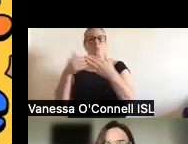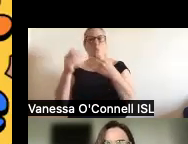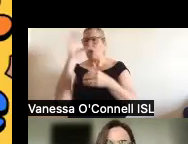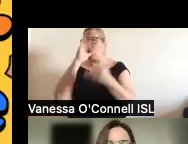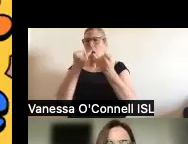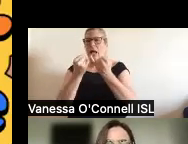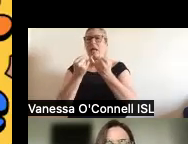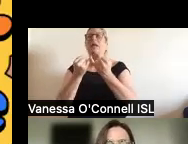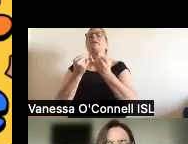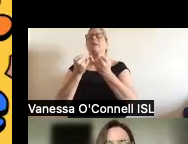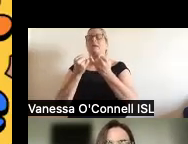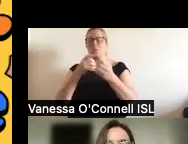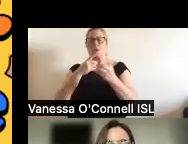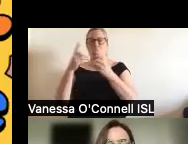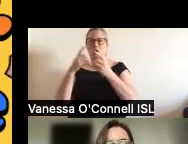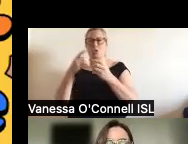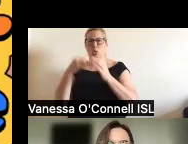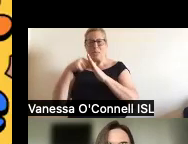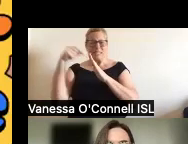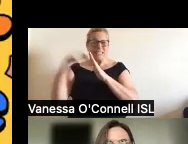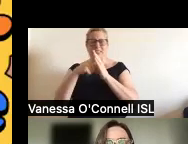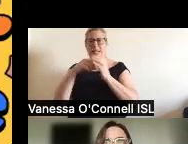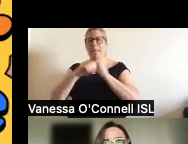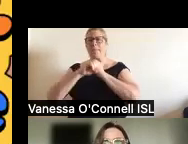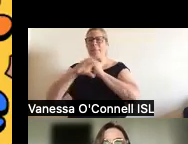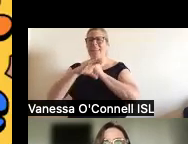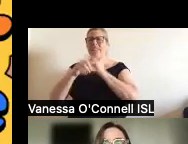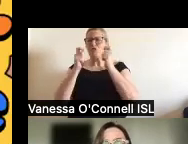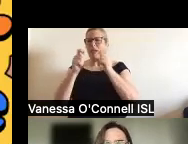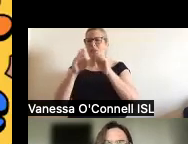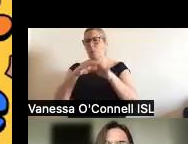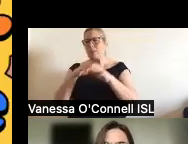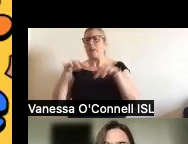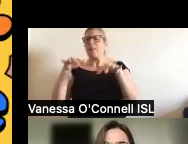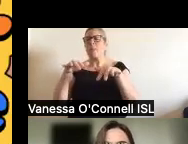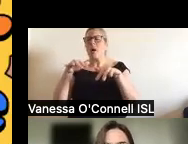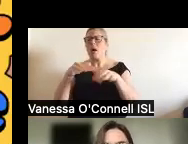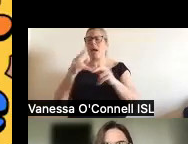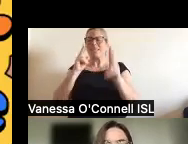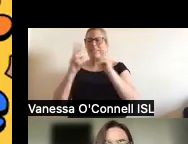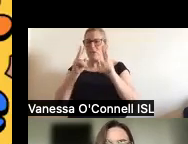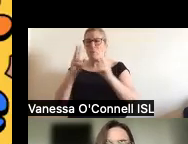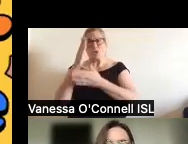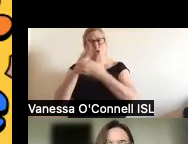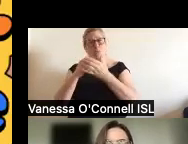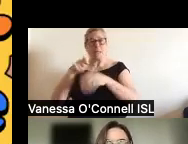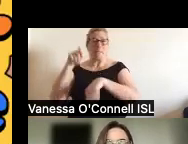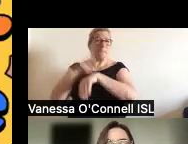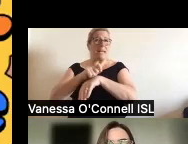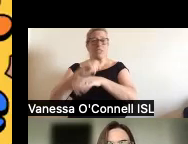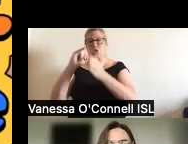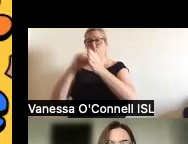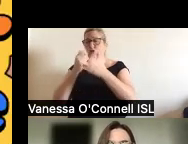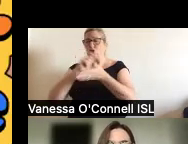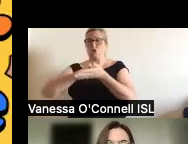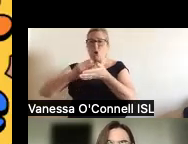really intensive media training with mock interviews with some of the best journalists in the business. So that's definitely more